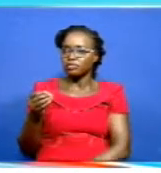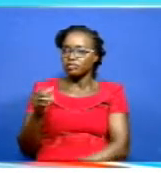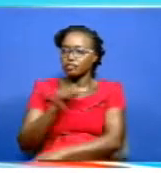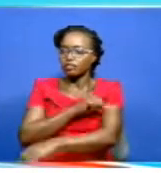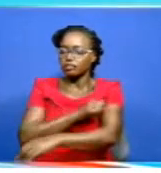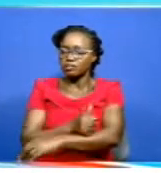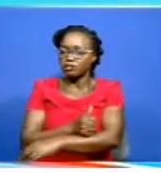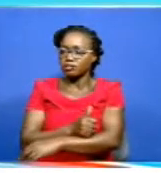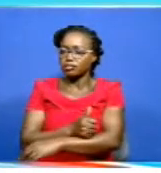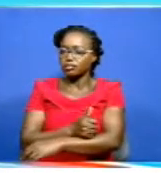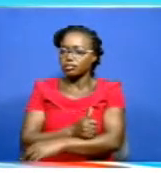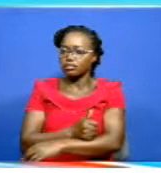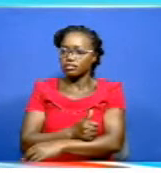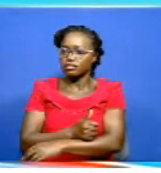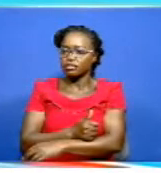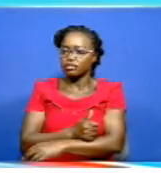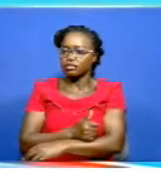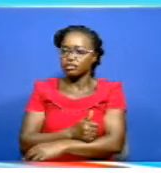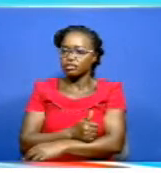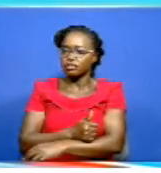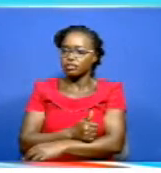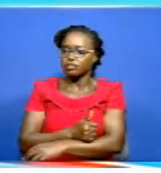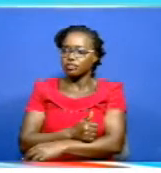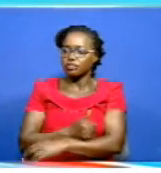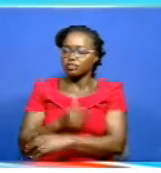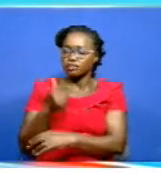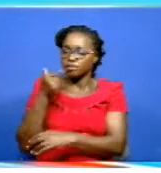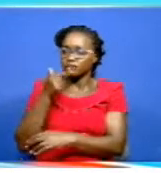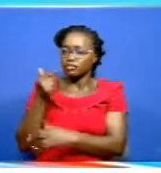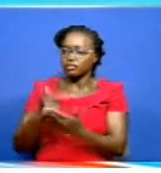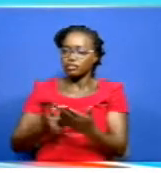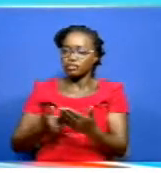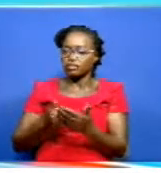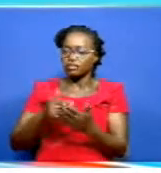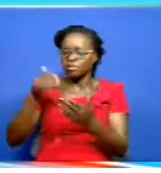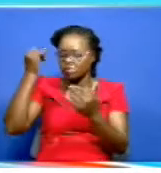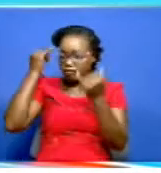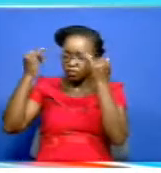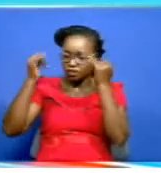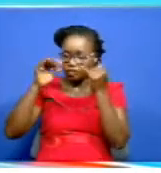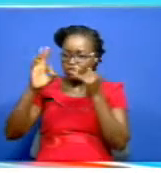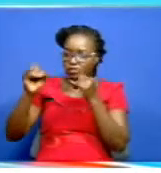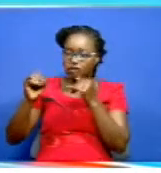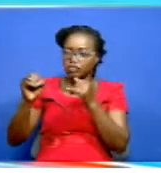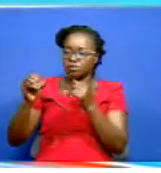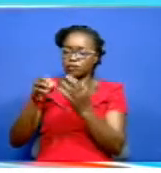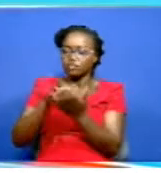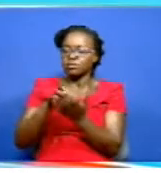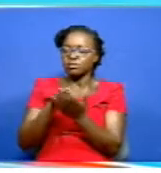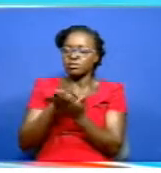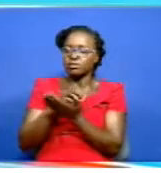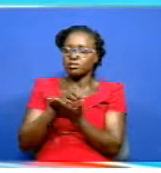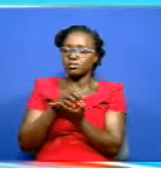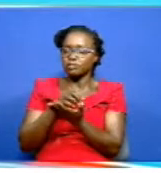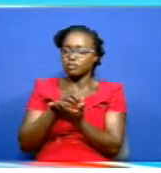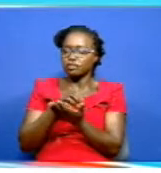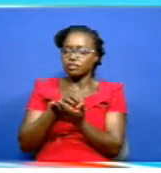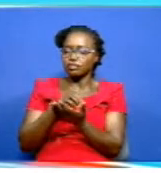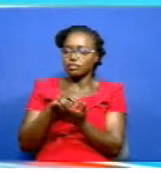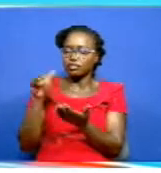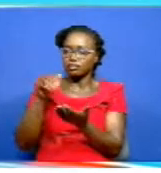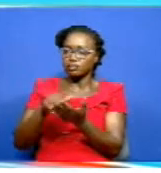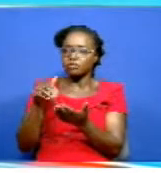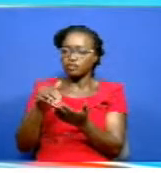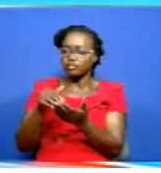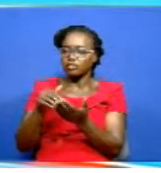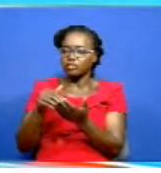authority, the regulatory authority in Europe, they have said that they have identified only 30 of such cases vis-a-vis a